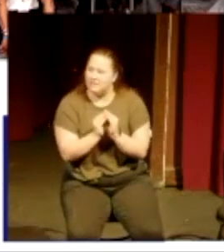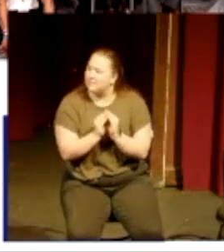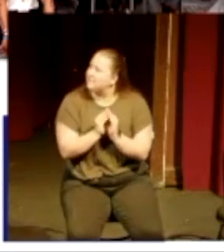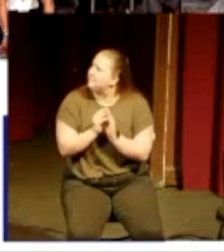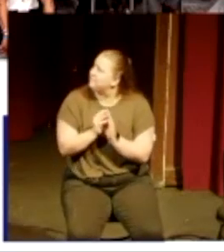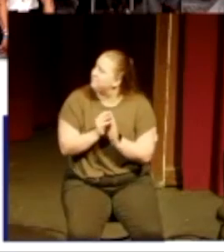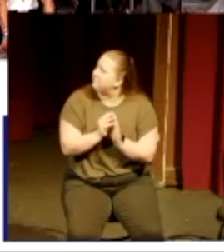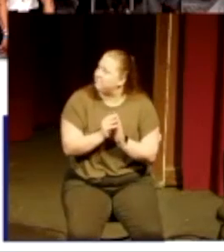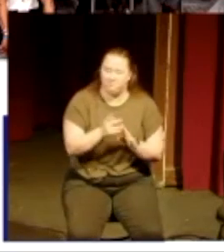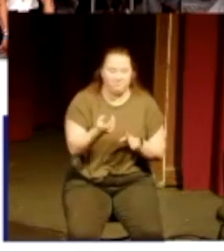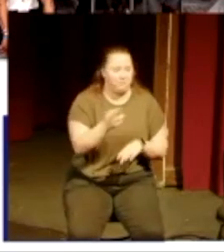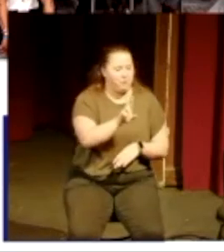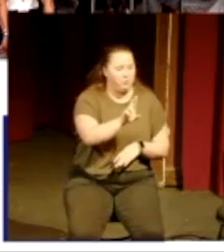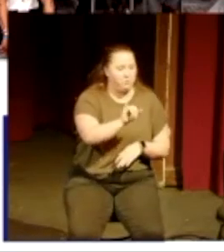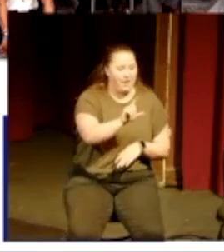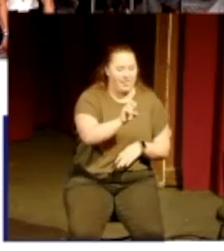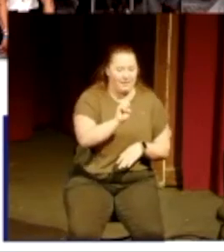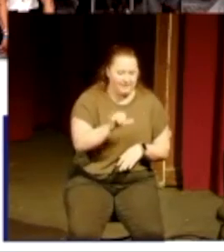Wiley.